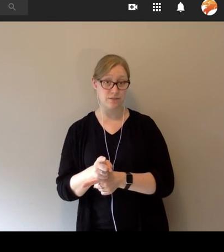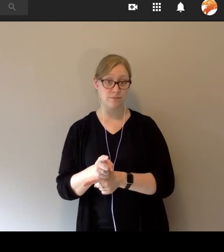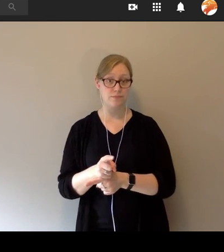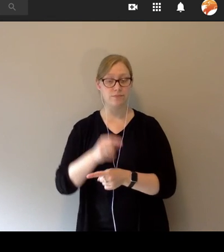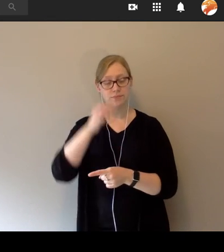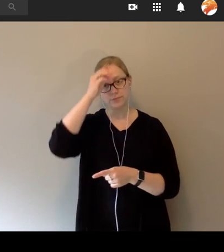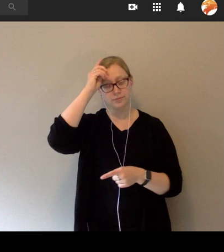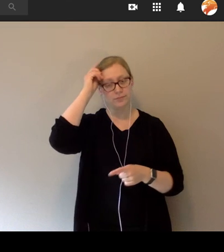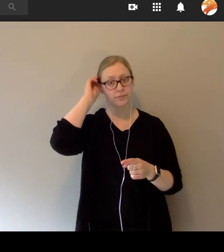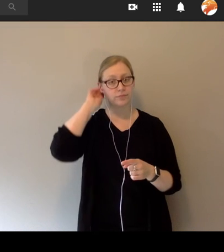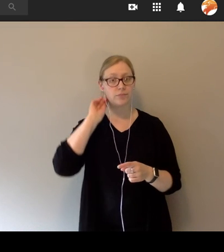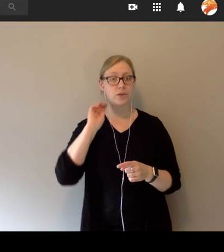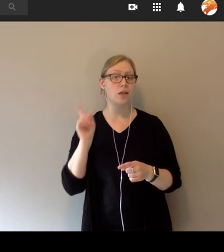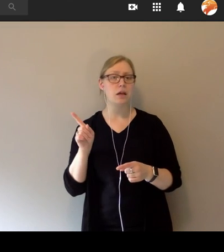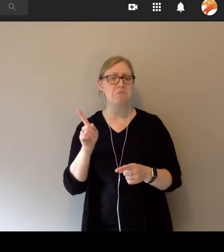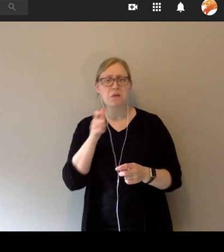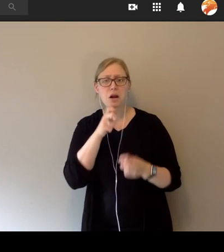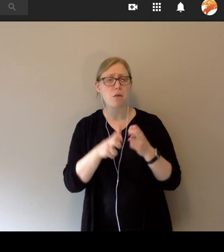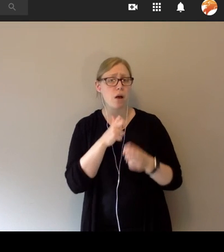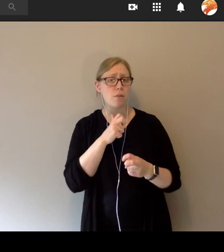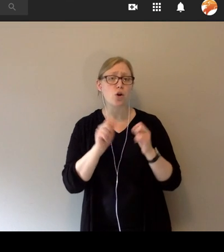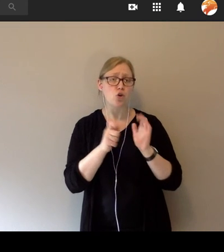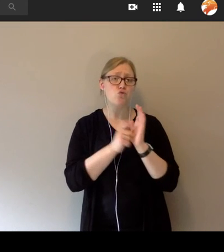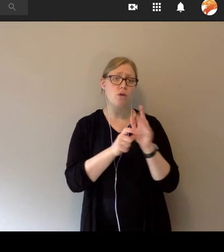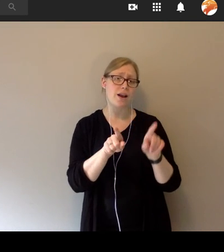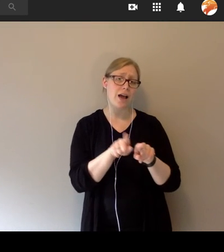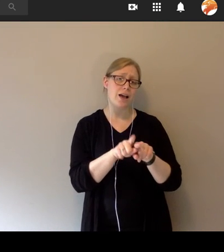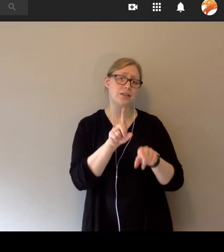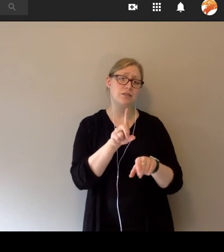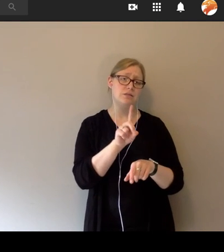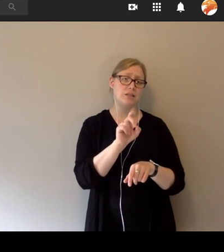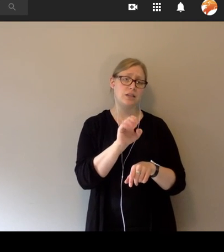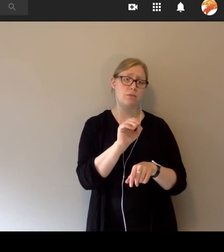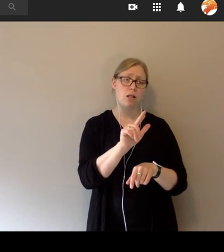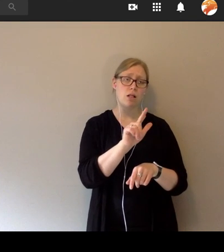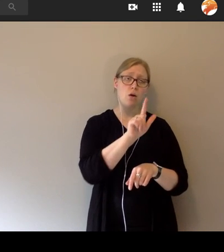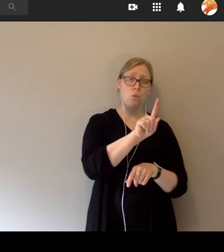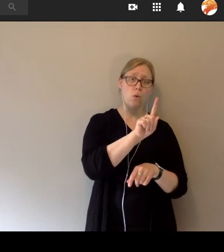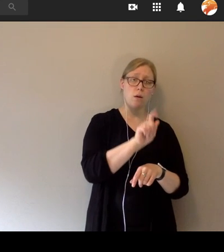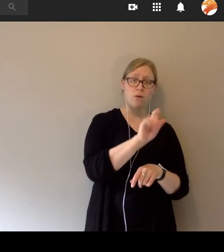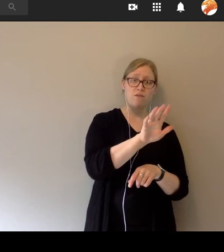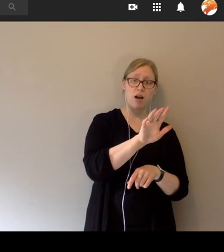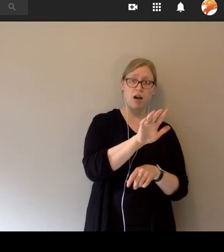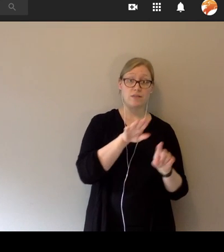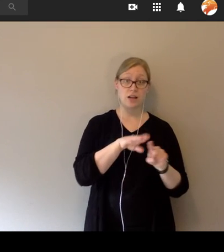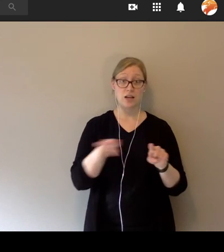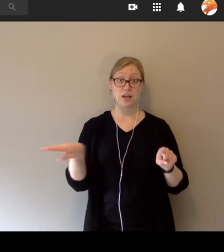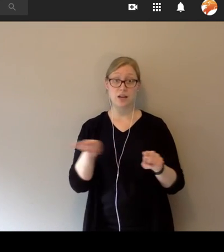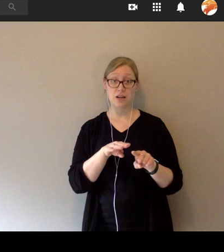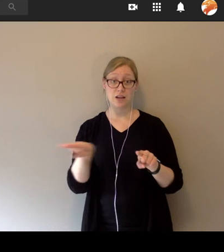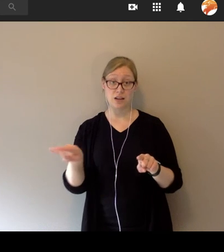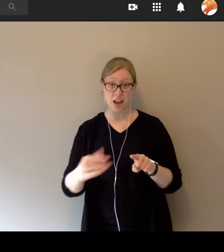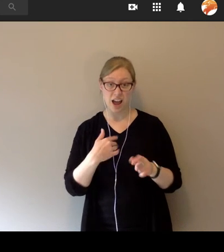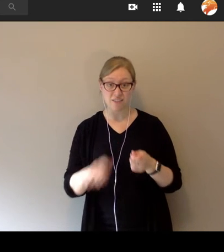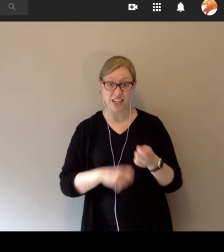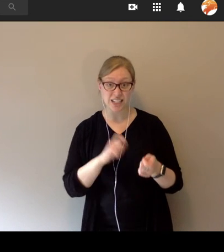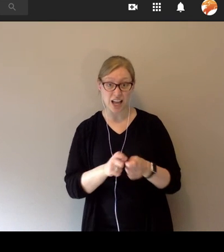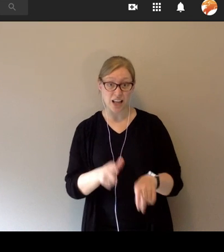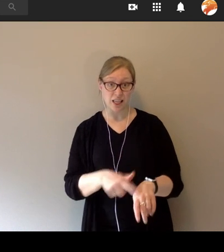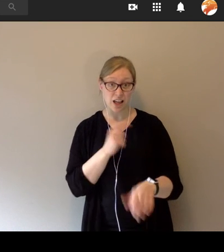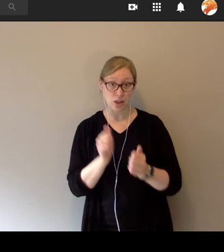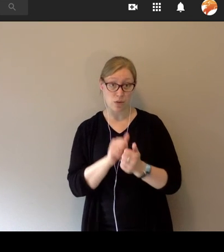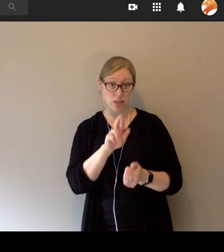is not a problem. We could write it as a decimal 1.5. This is the exact length for side B. If I wanted to